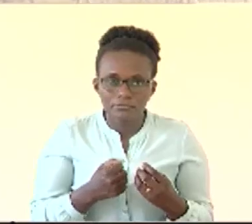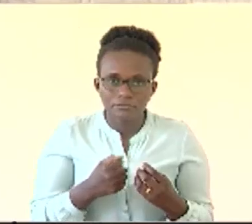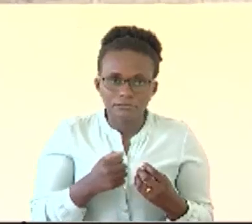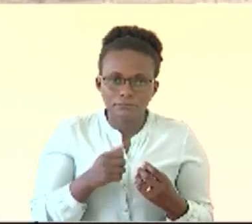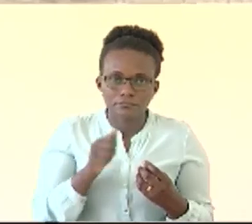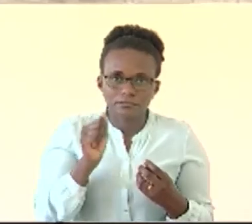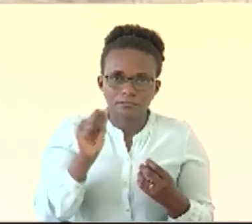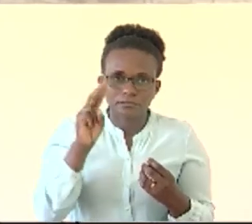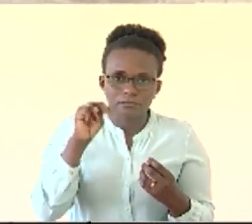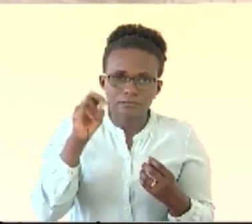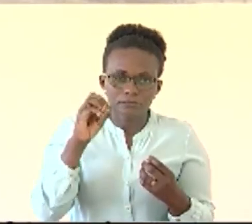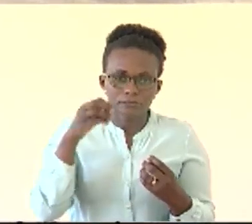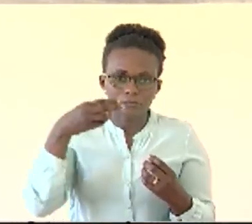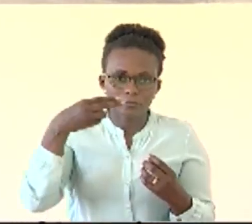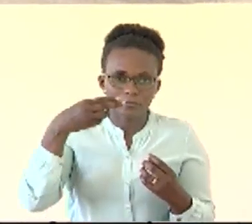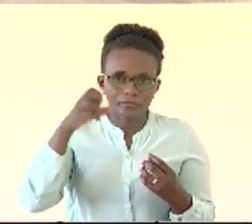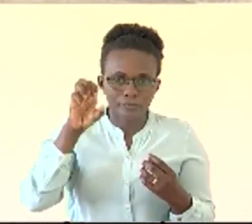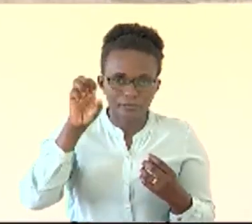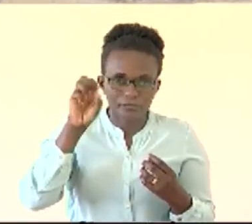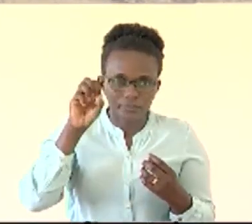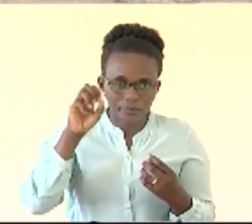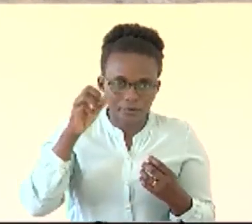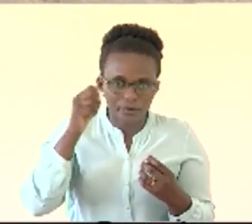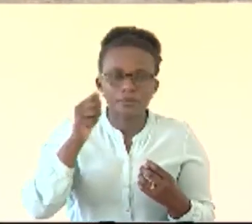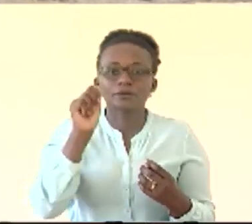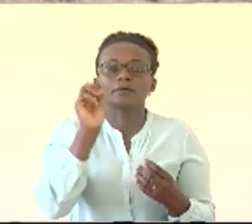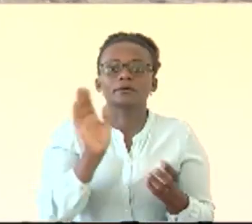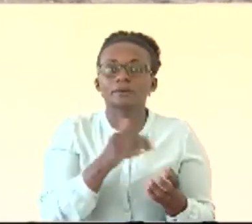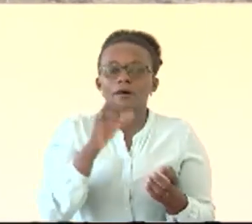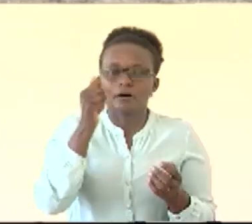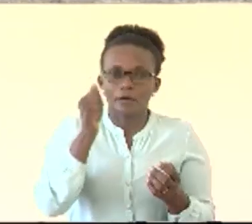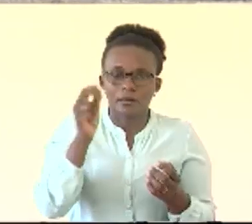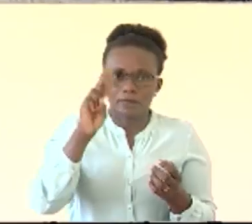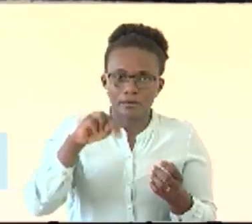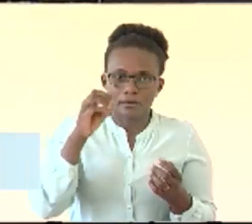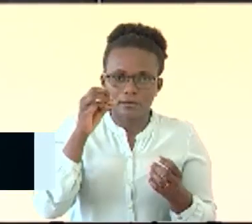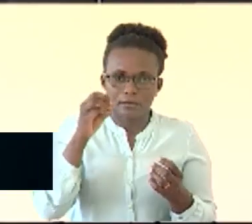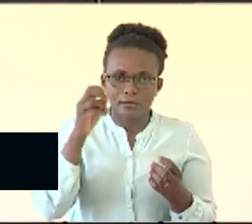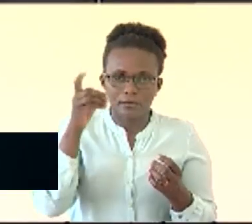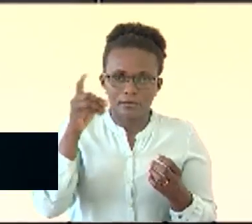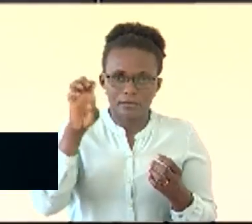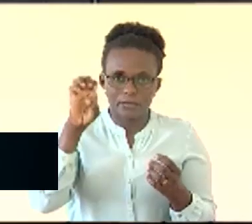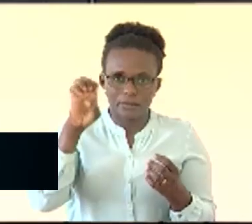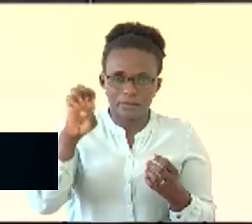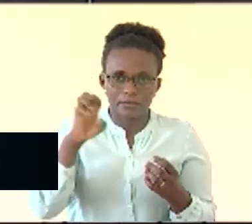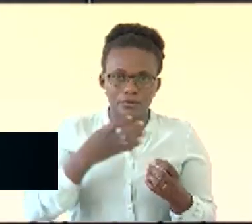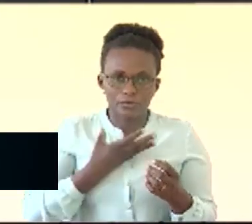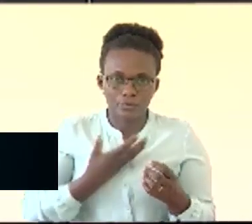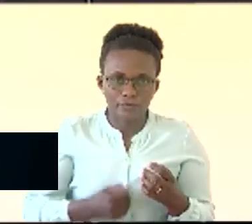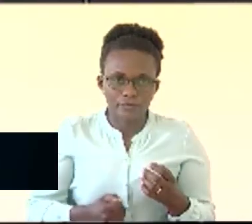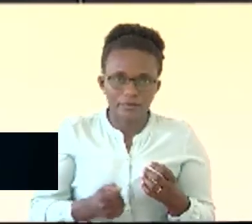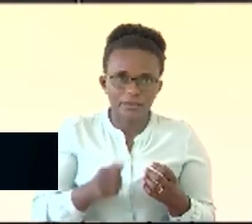we had the OH and the chloride ions. So the OH ions, as we had discussed